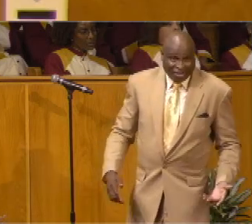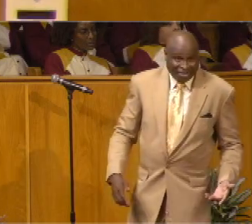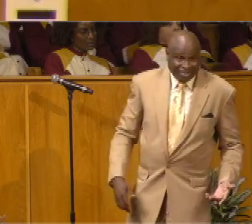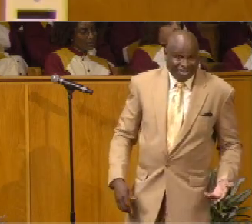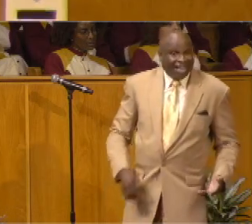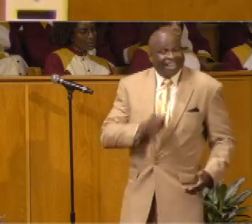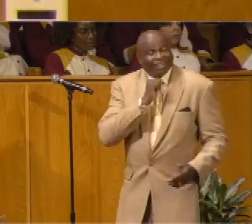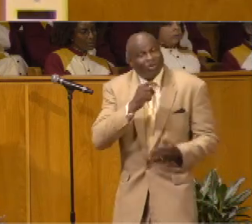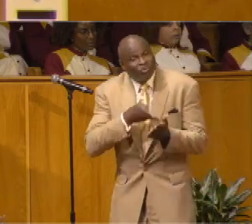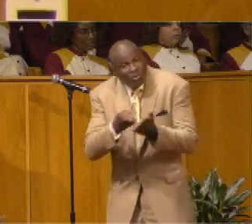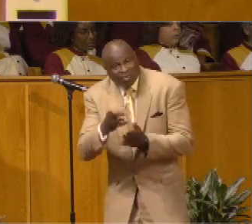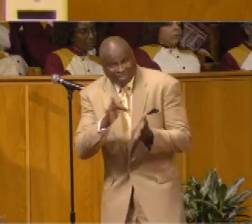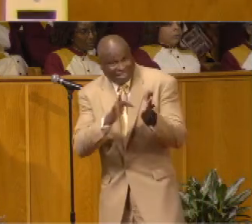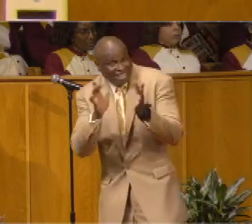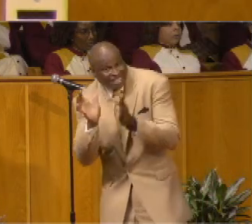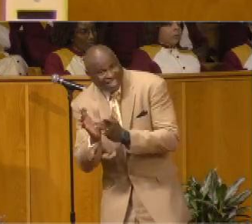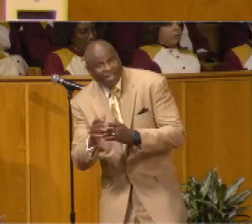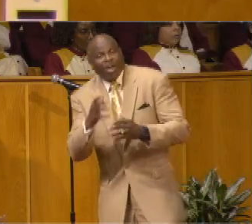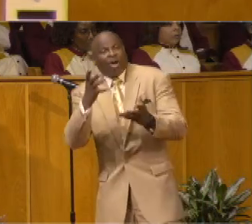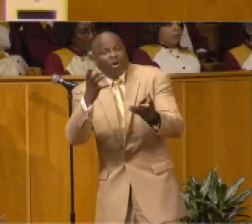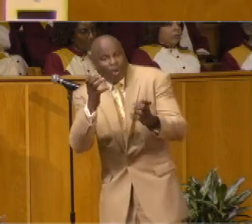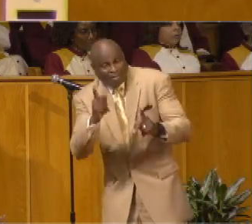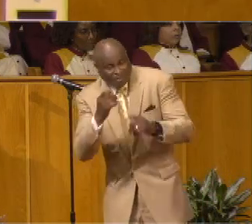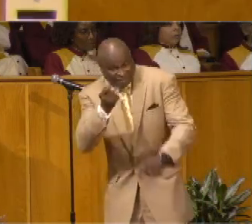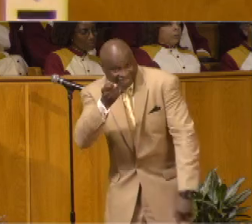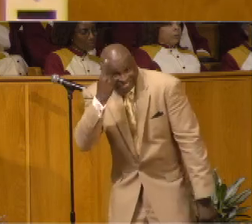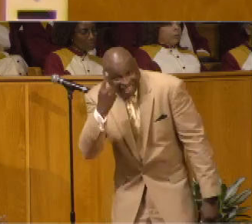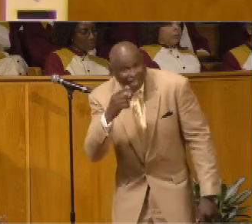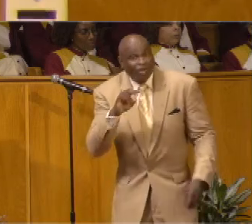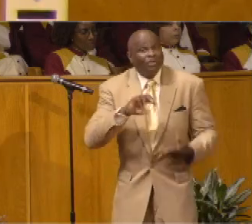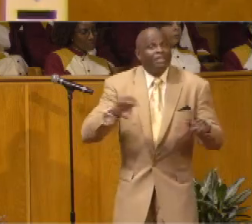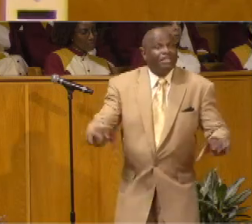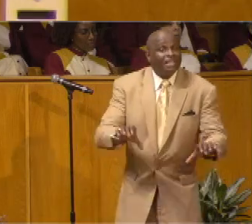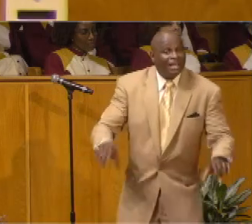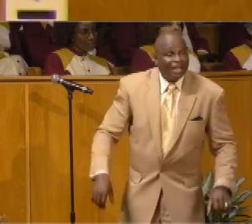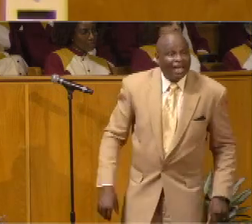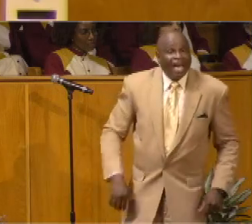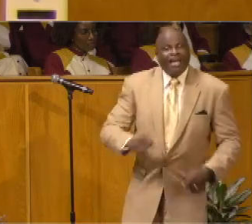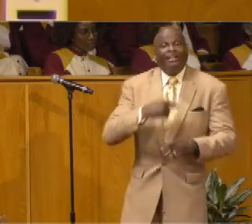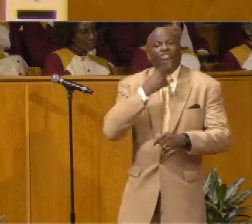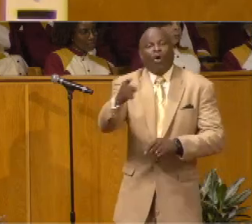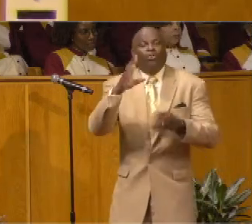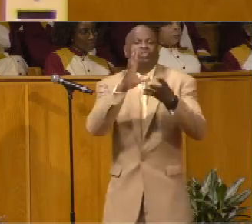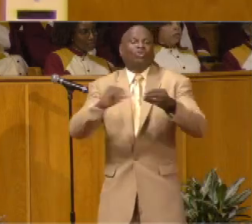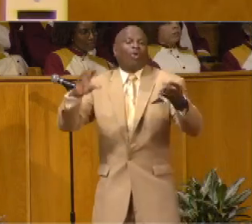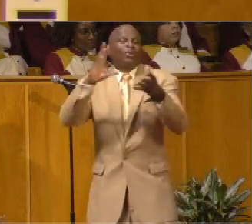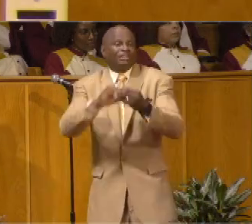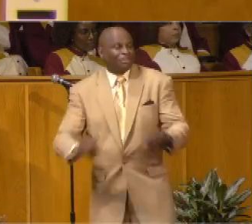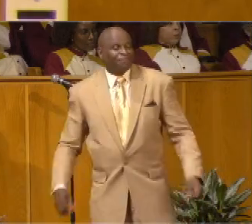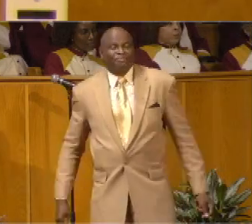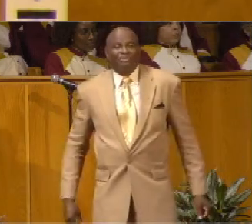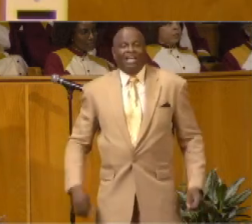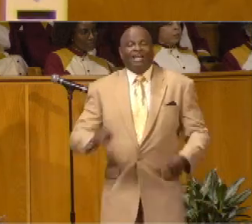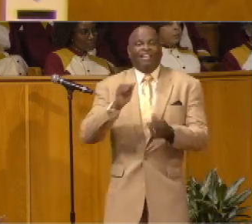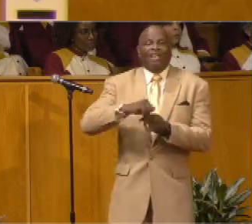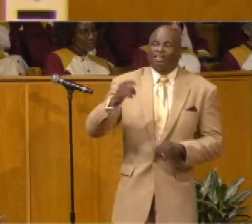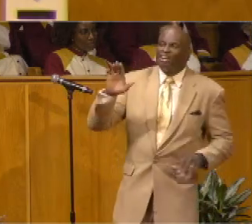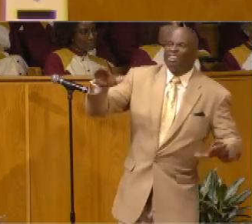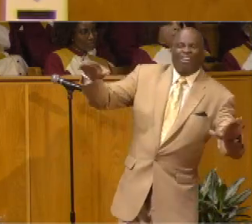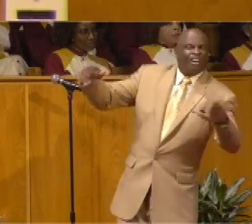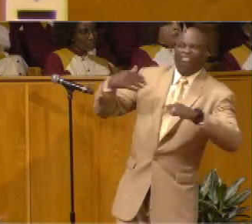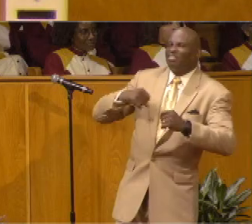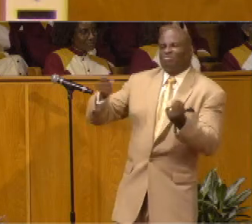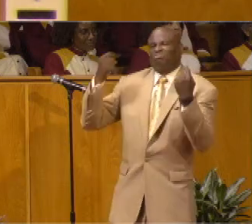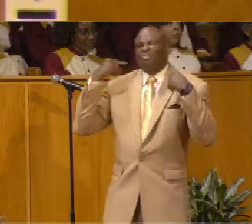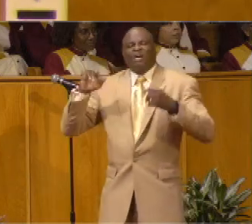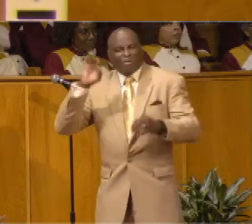As a matter of fact, when Jesus wanted folk to understand, you know what he did? He told parables. He said, listen, y'all ain't hearing me.